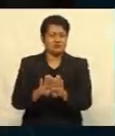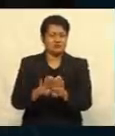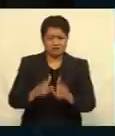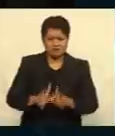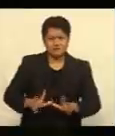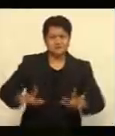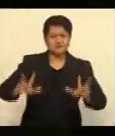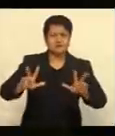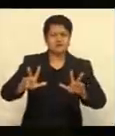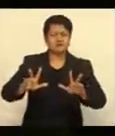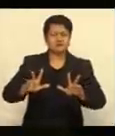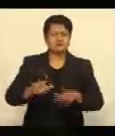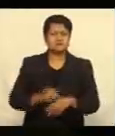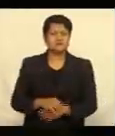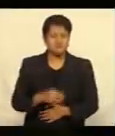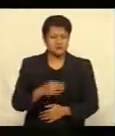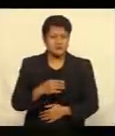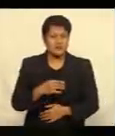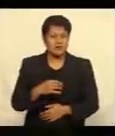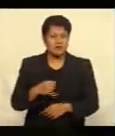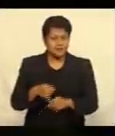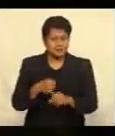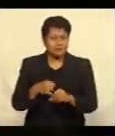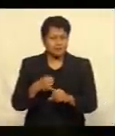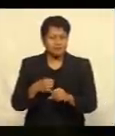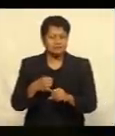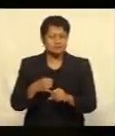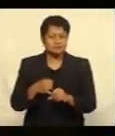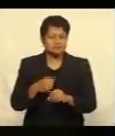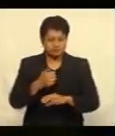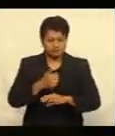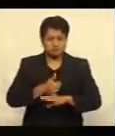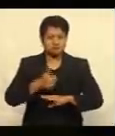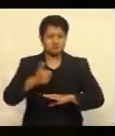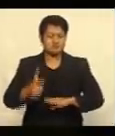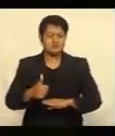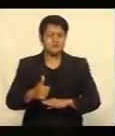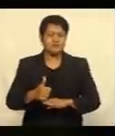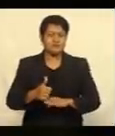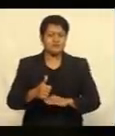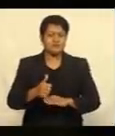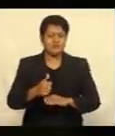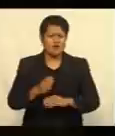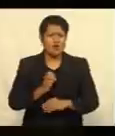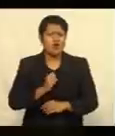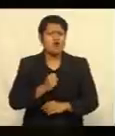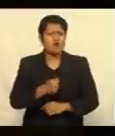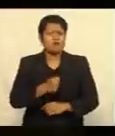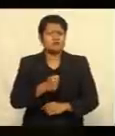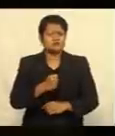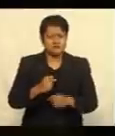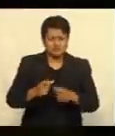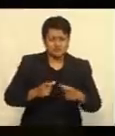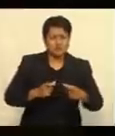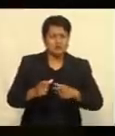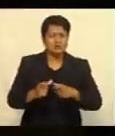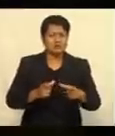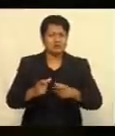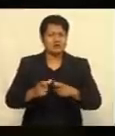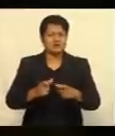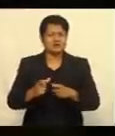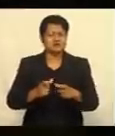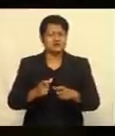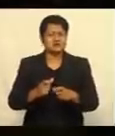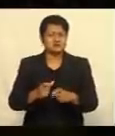Edwin, medical authorities are confident they're in control in terms of tracking and containing cases. Permanent Secretary for